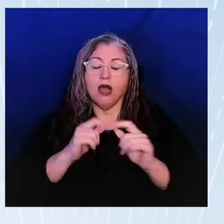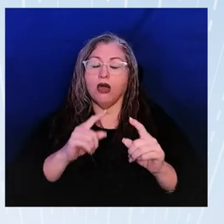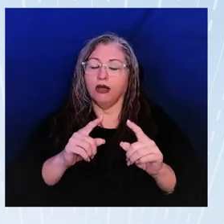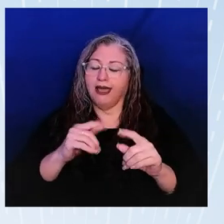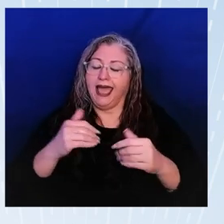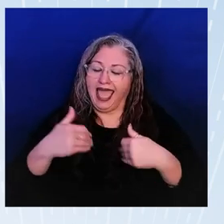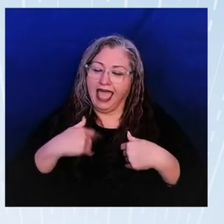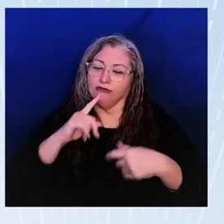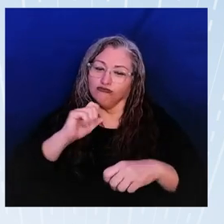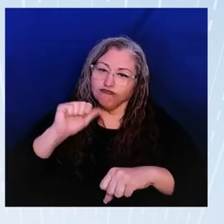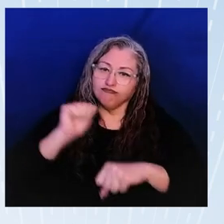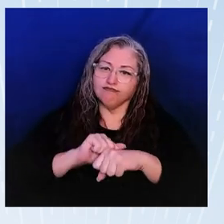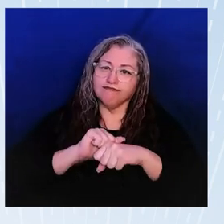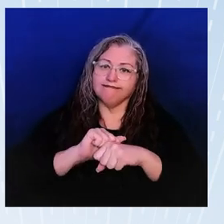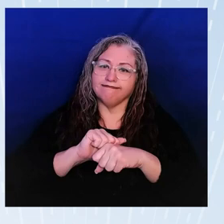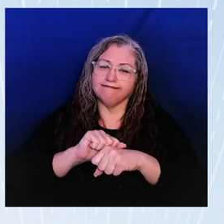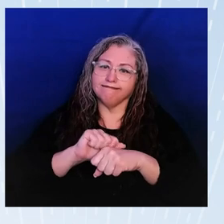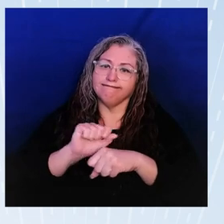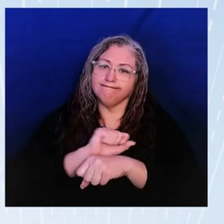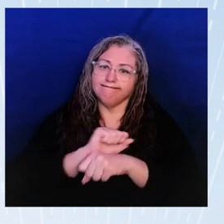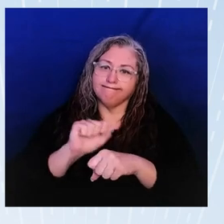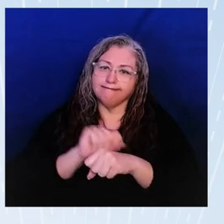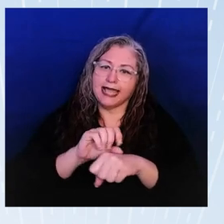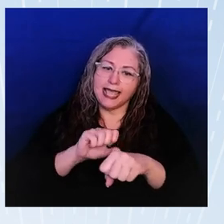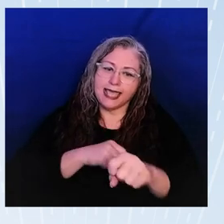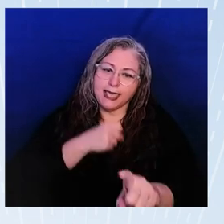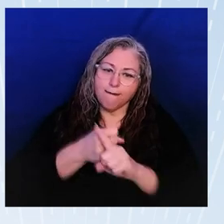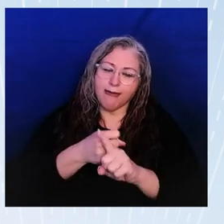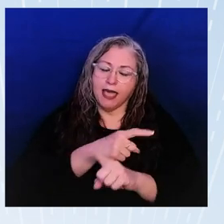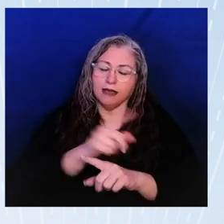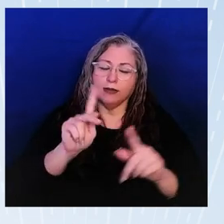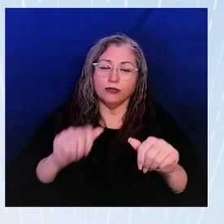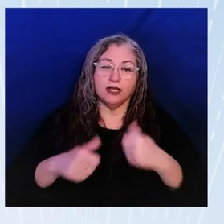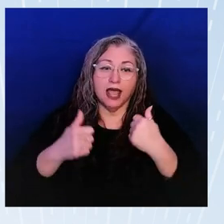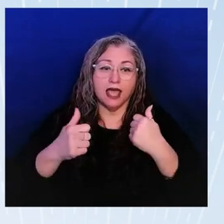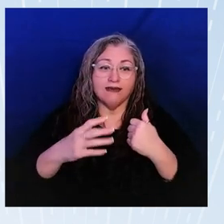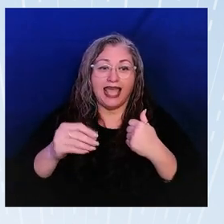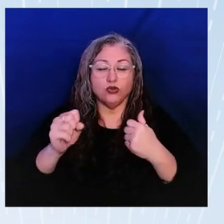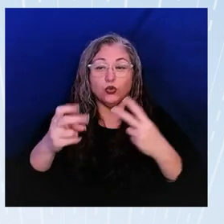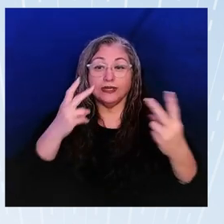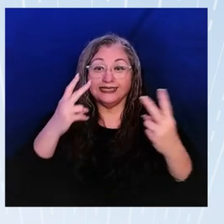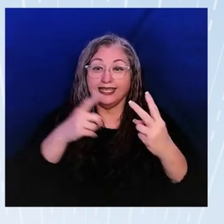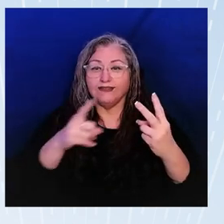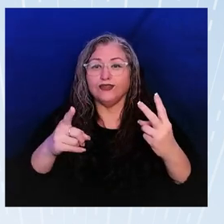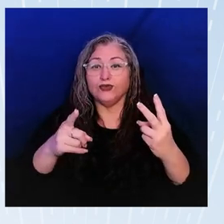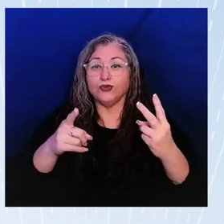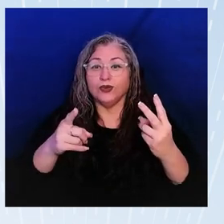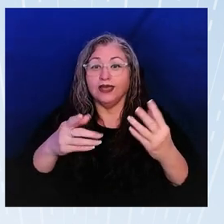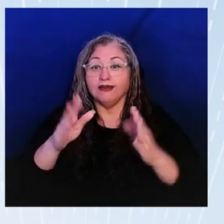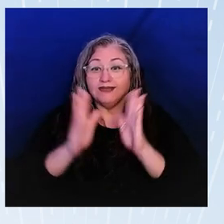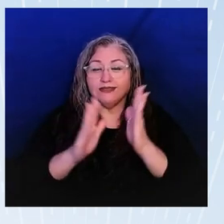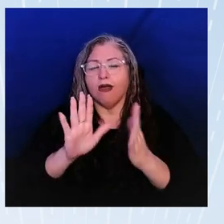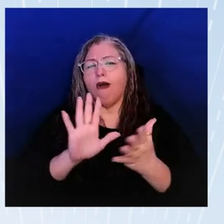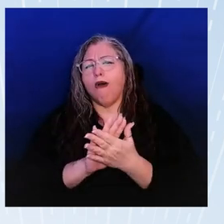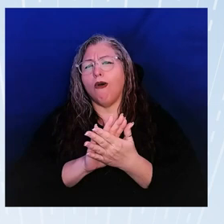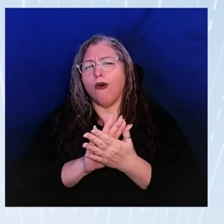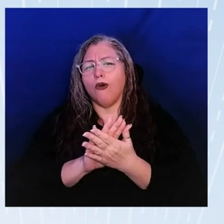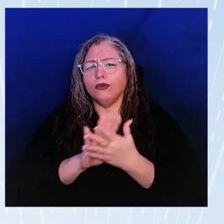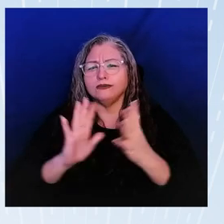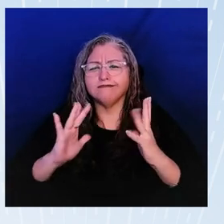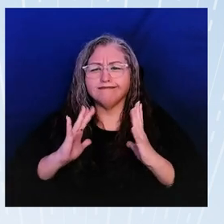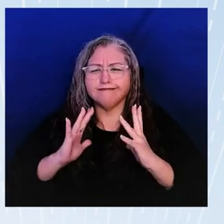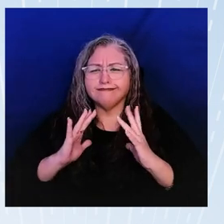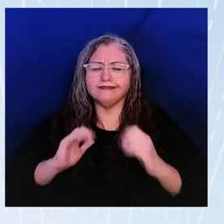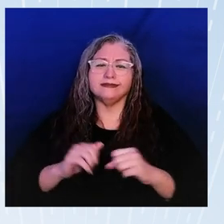concrete and real impact on people's lives, and it was also great to see some of you there. As President Biden said in his State of the